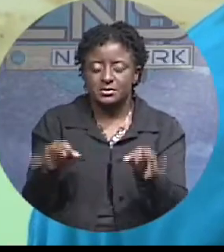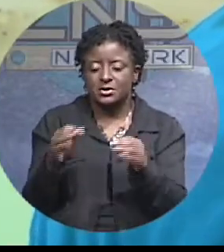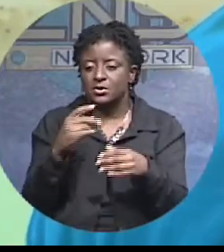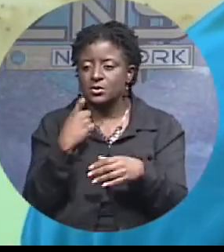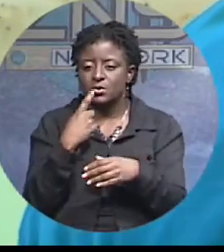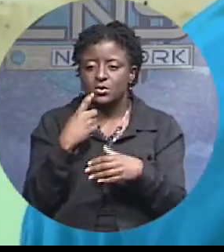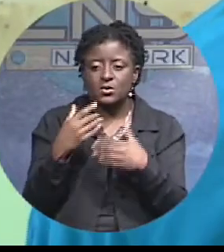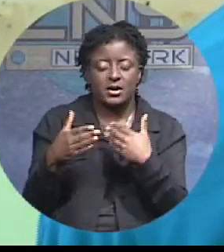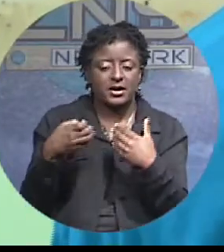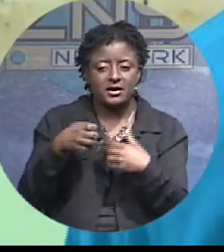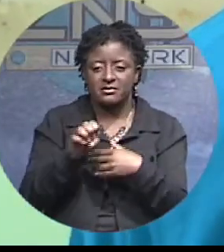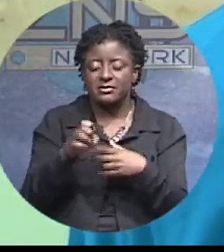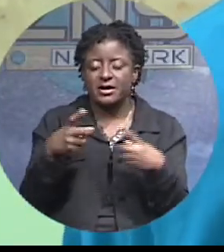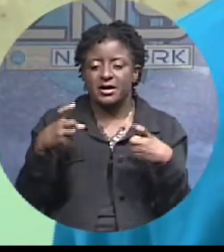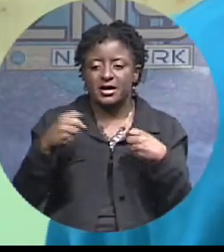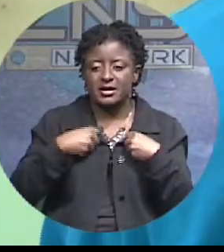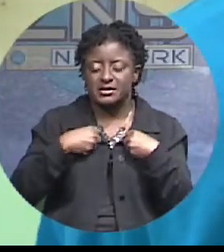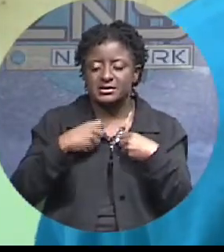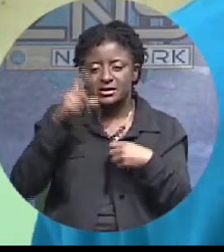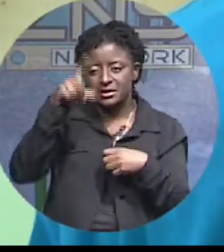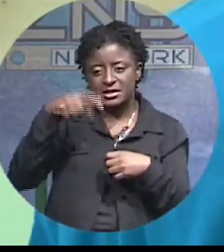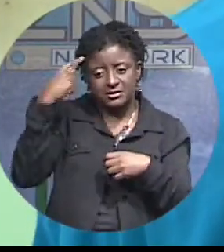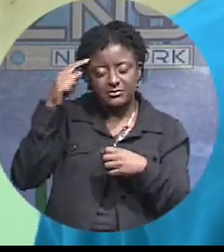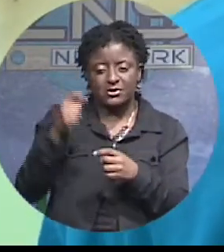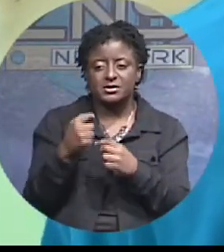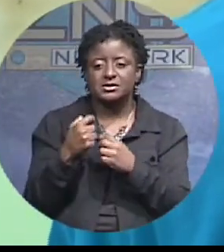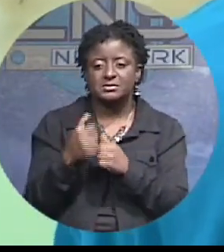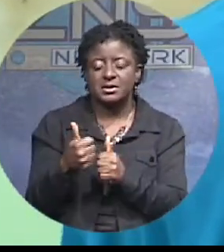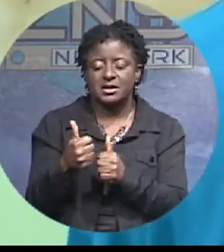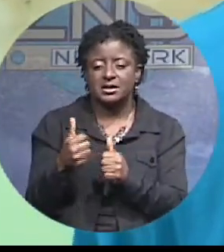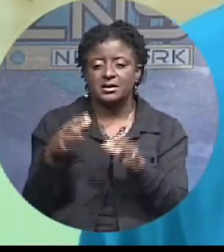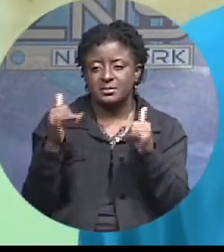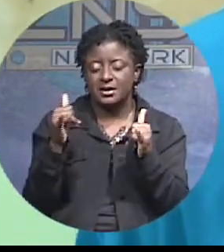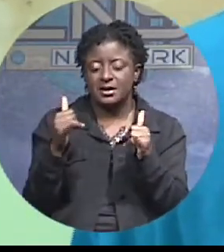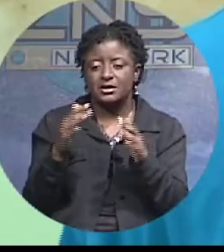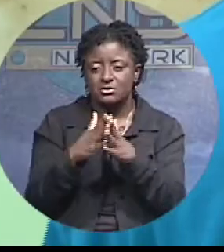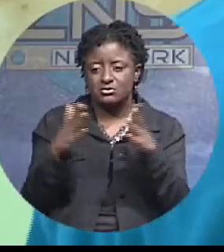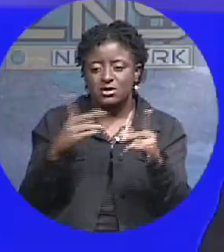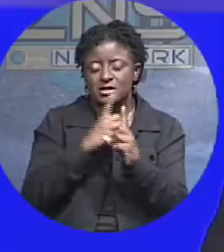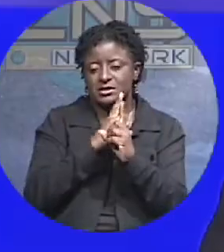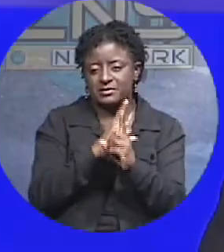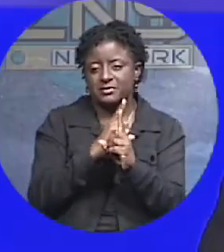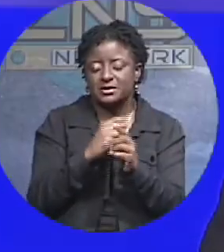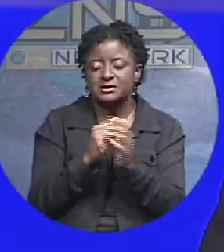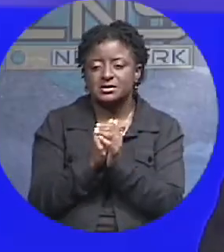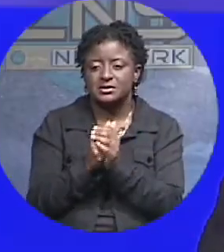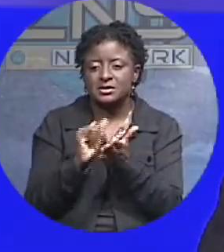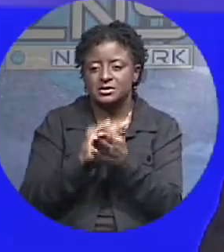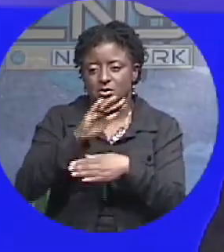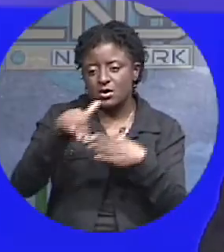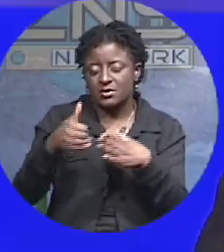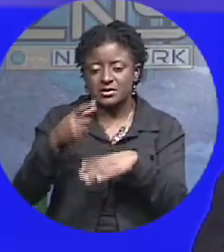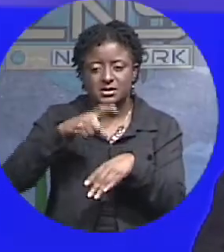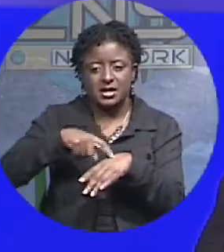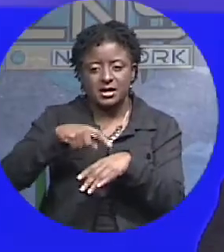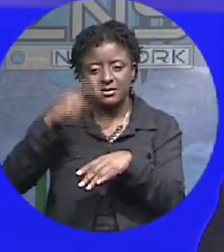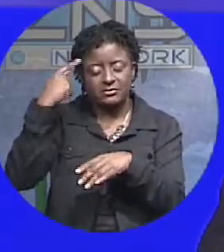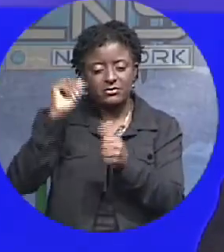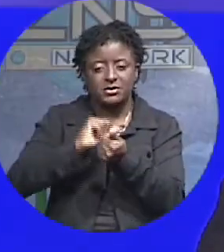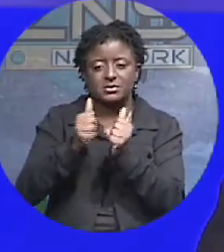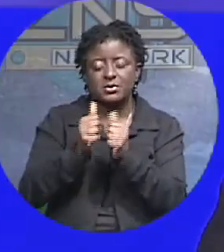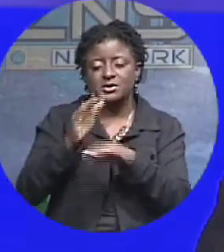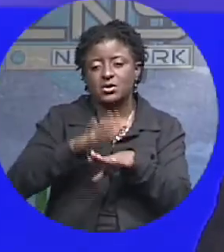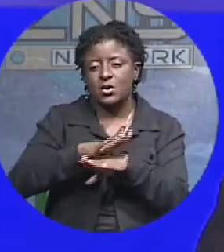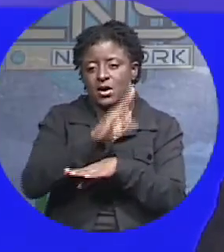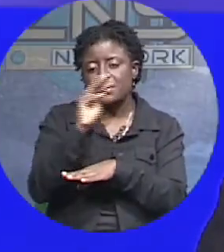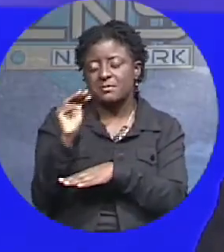have a need for speed and somebody can be an outfielder and play great defense, that's what we're looking for. Well, that's all the time for sports on a Monday. Once again, I'm Julian